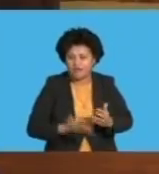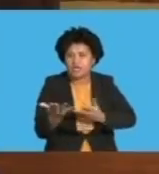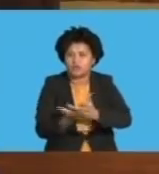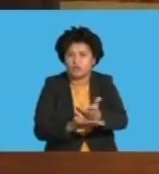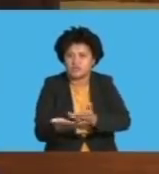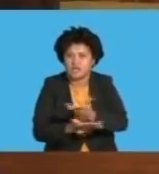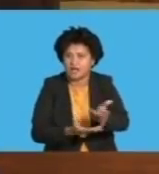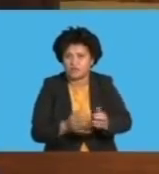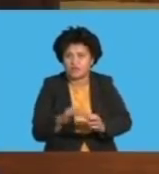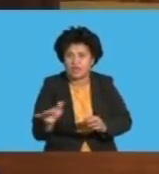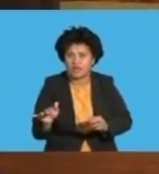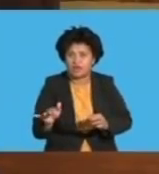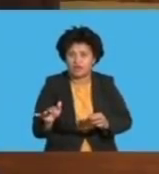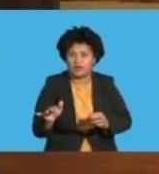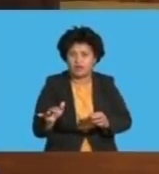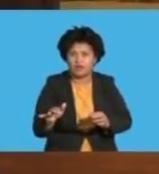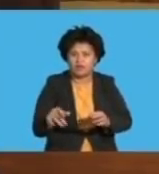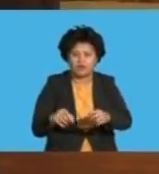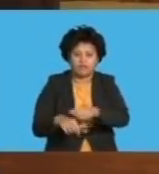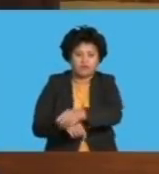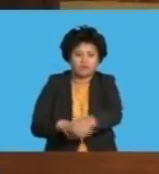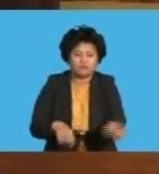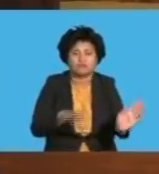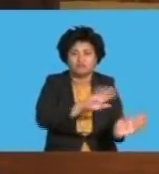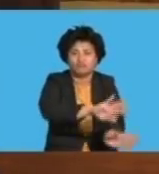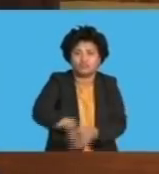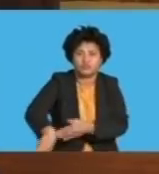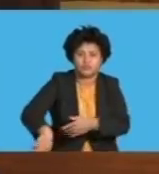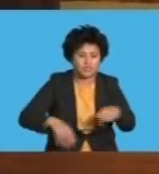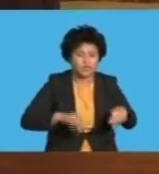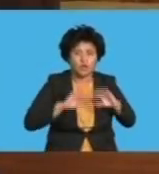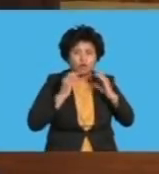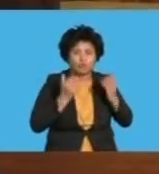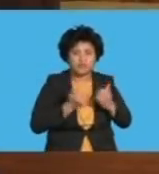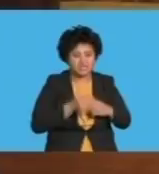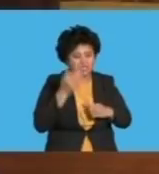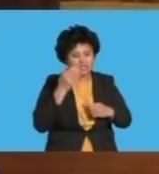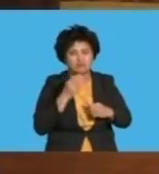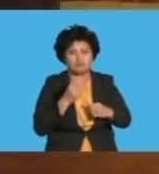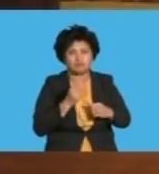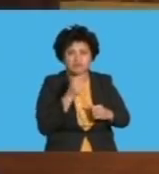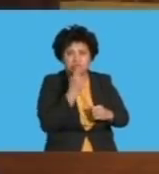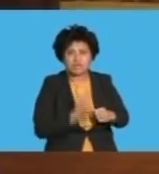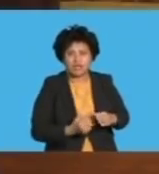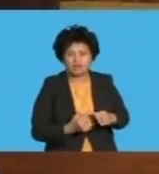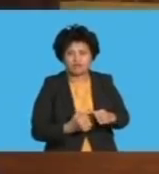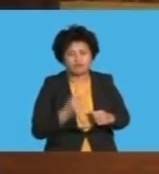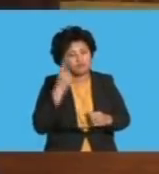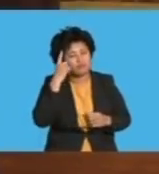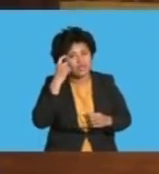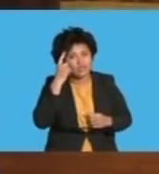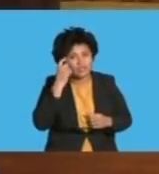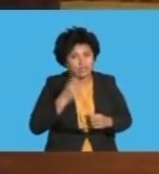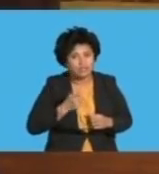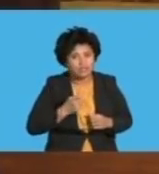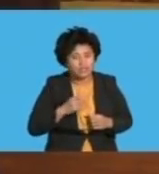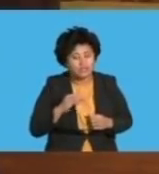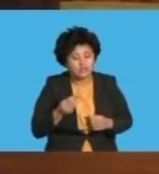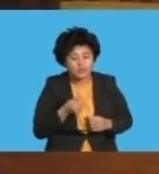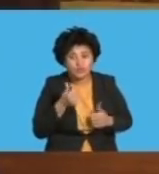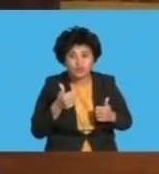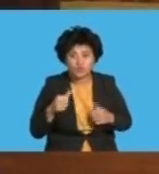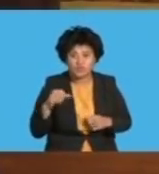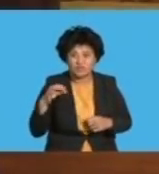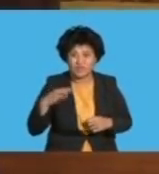for the petition to go ahead to hear their views, so that if it is beneficial, if there is a need for it